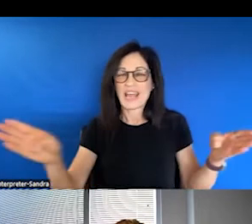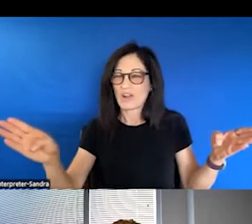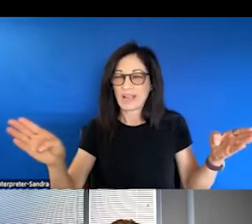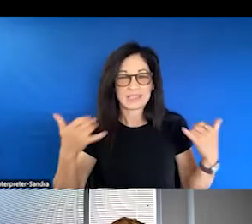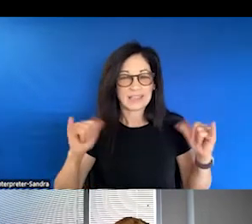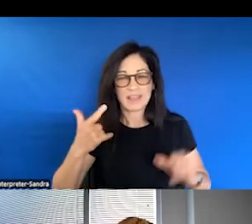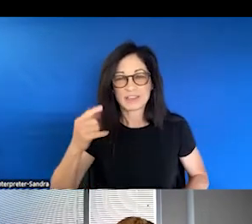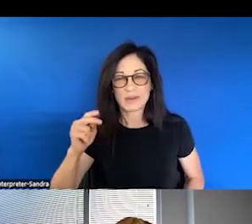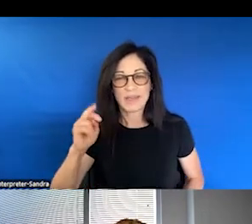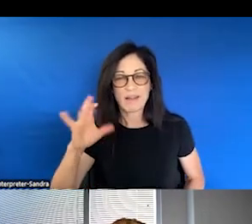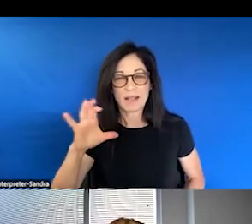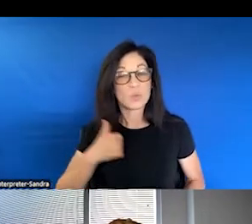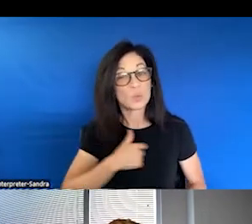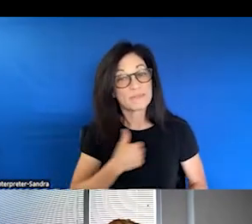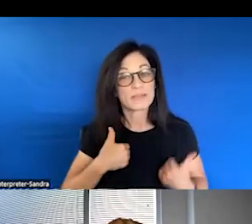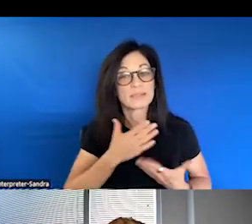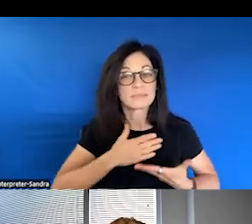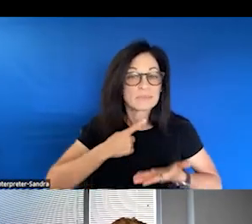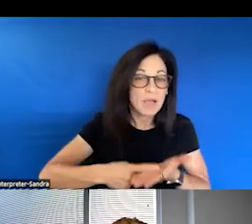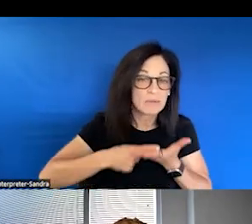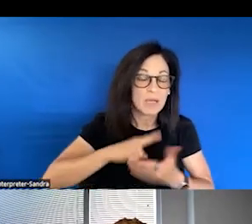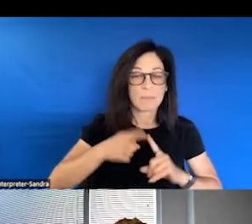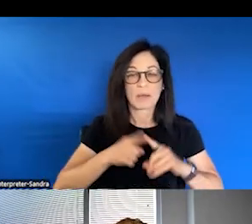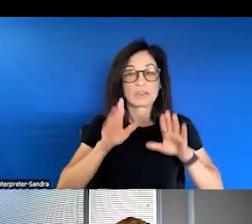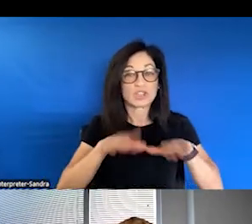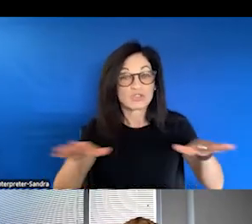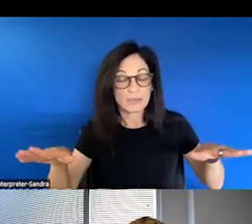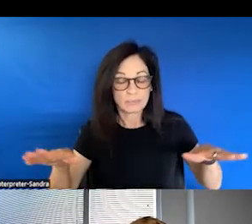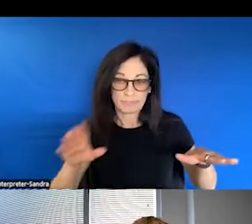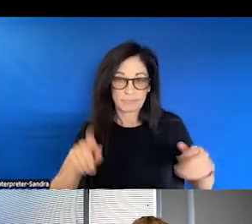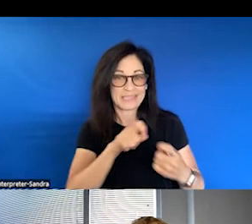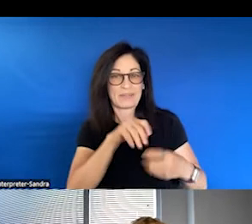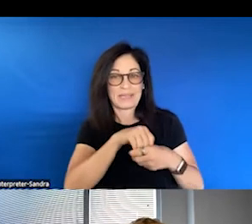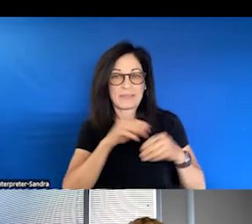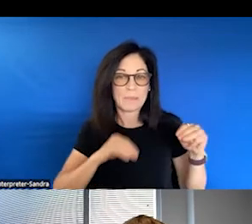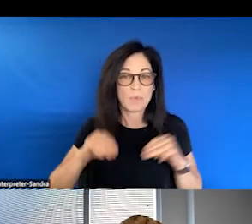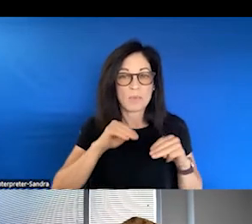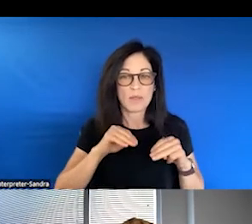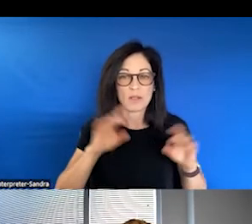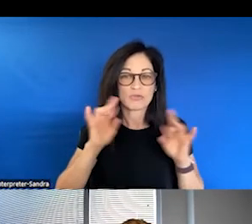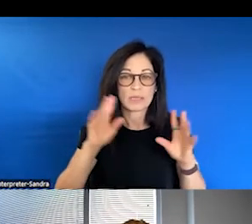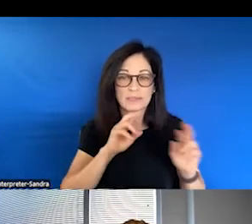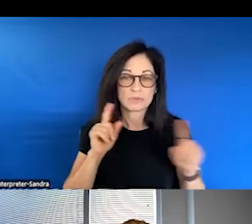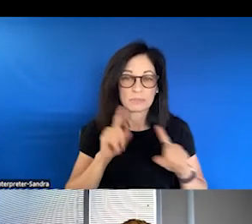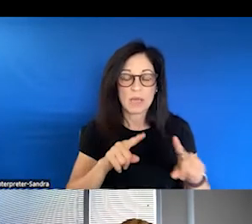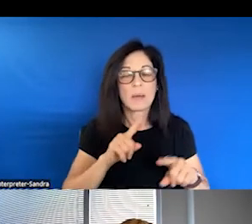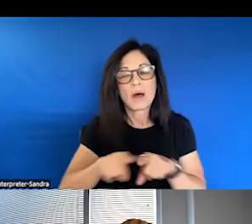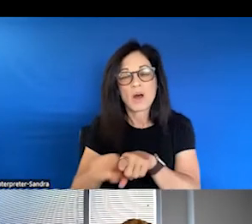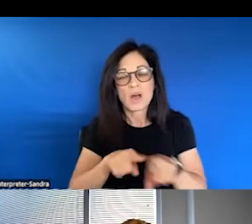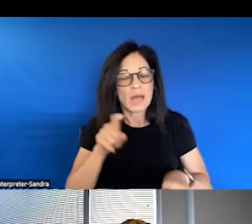we've had some conversations about children, specifically in that mobile crisis response, but we have to think